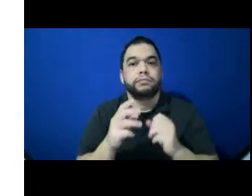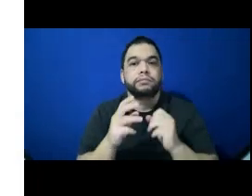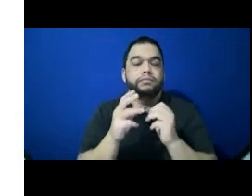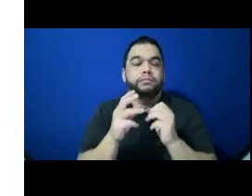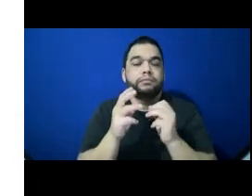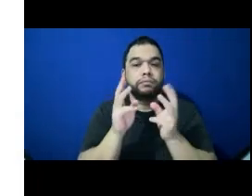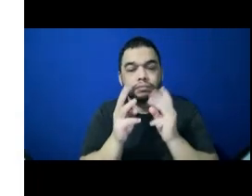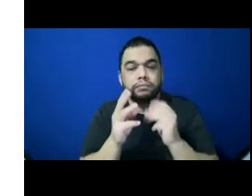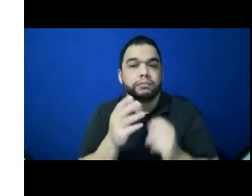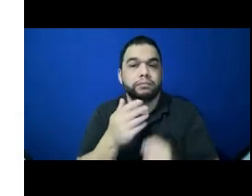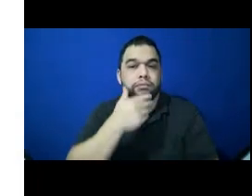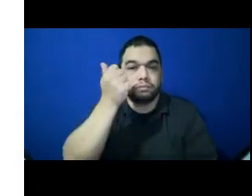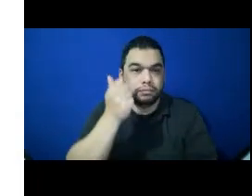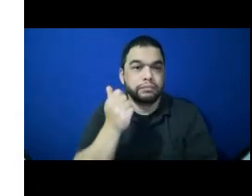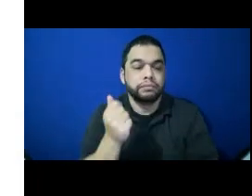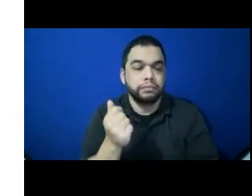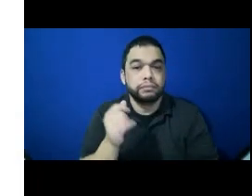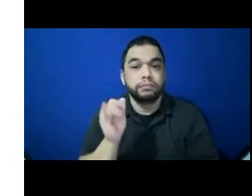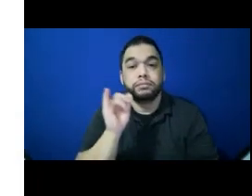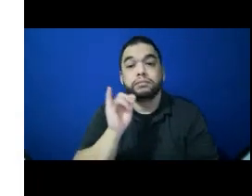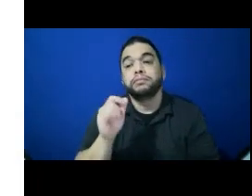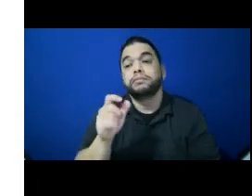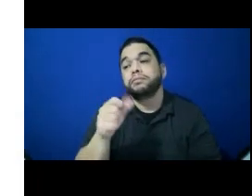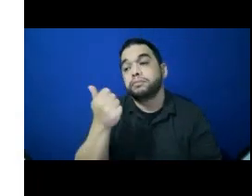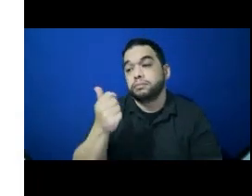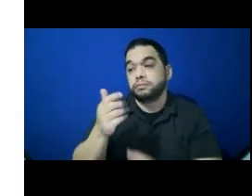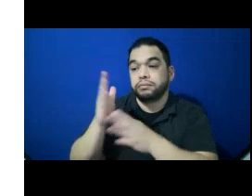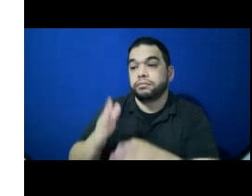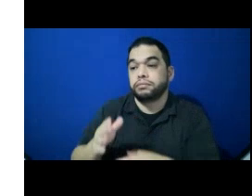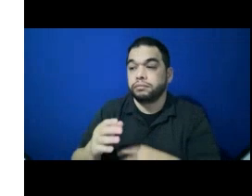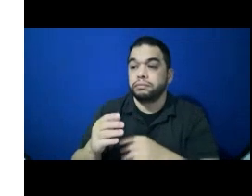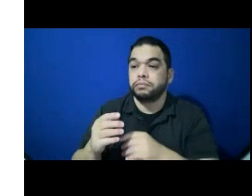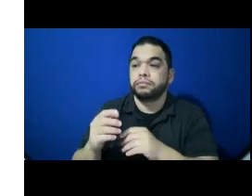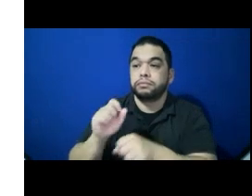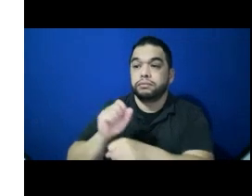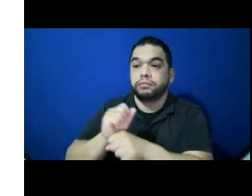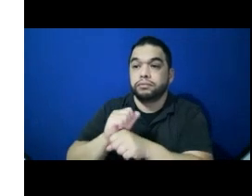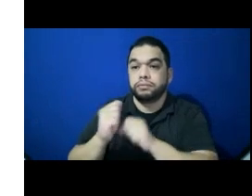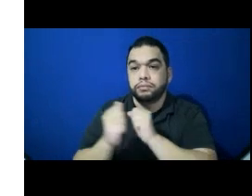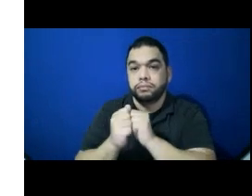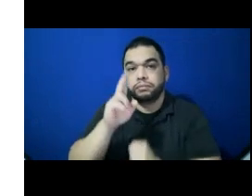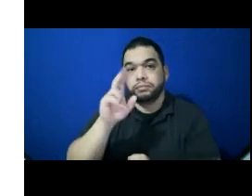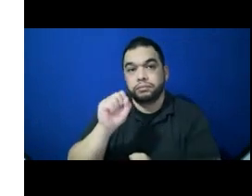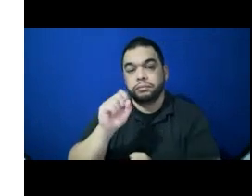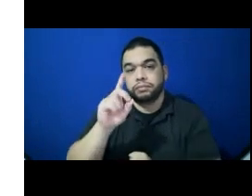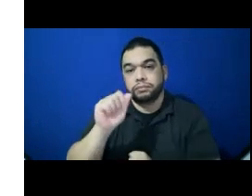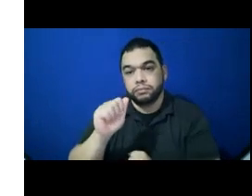with USDA, the agriculture and forestry sectors in general,